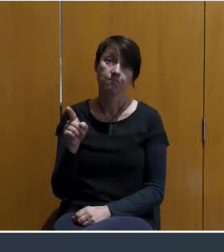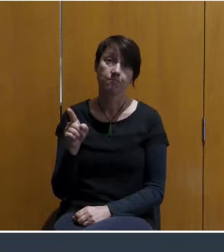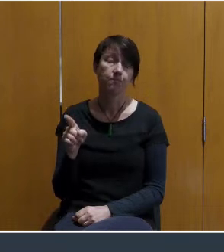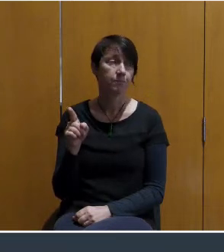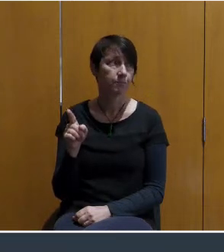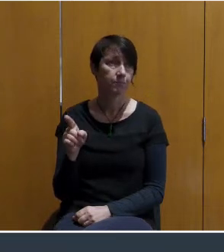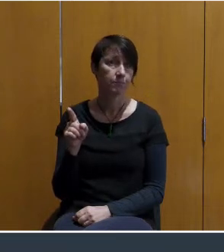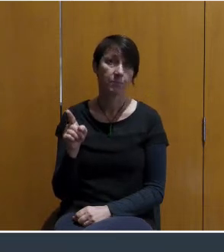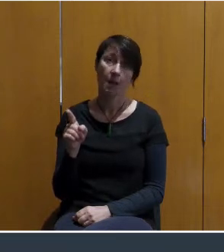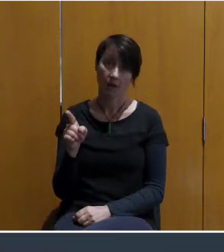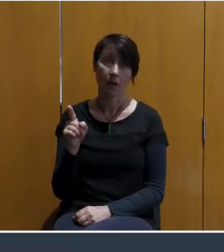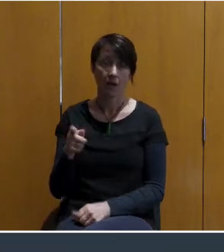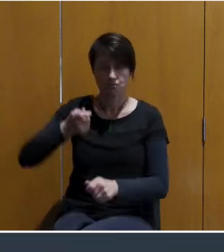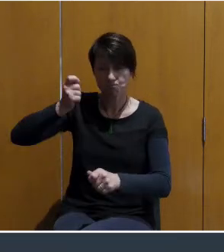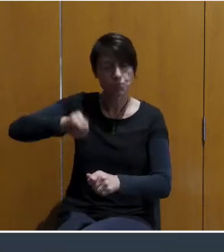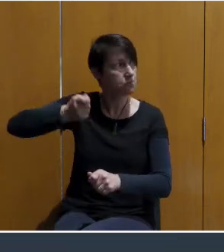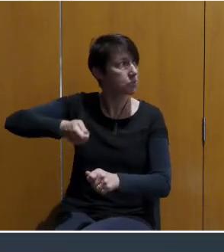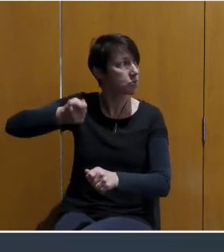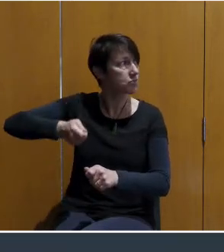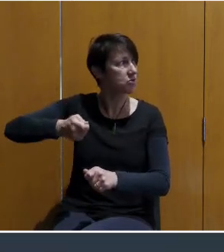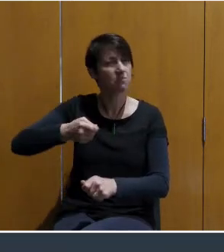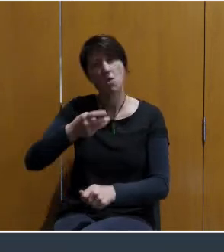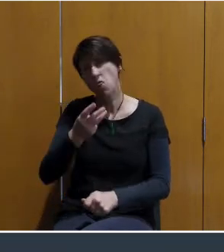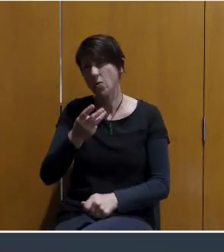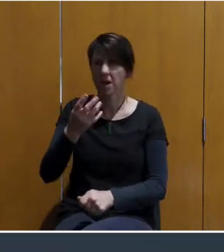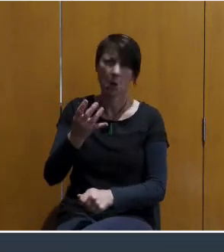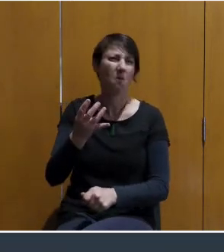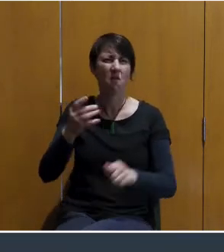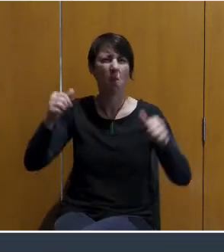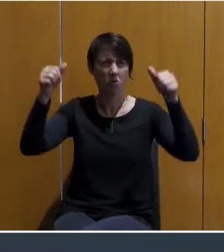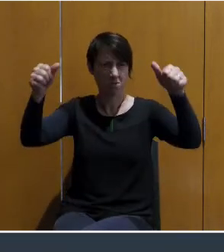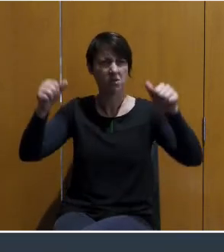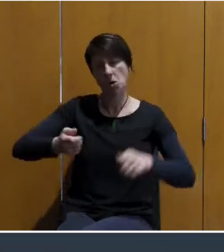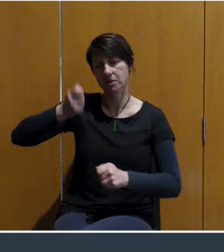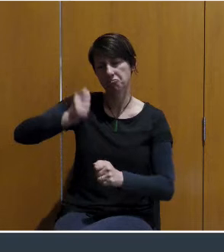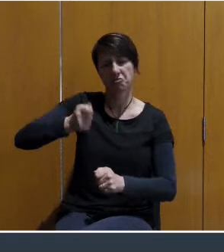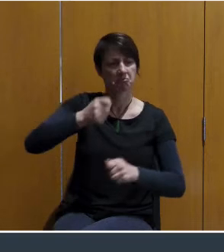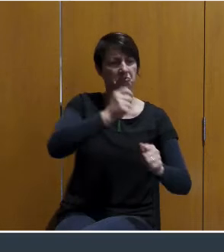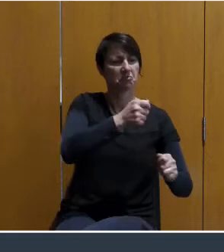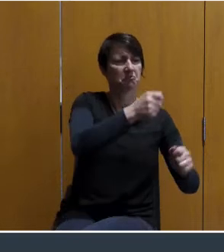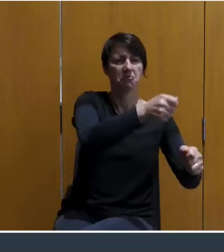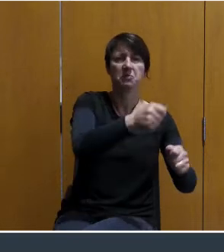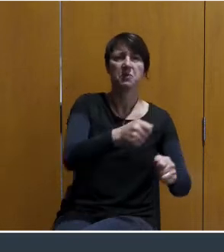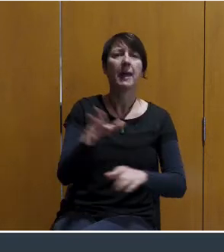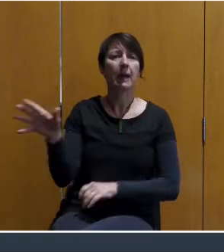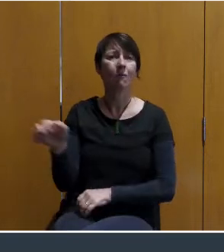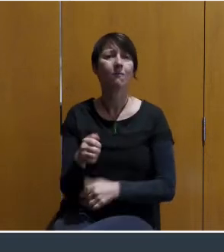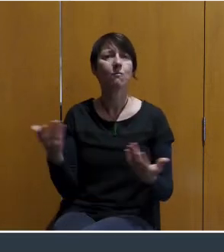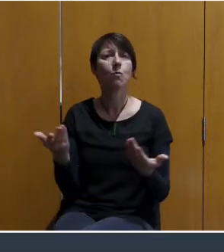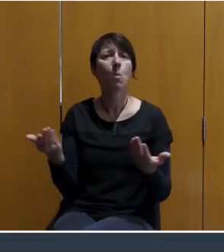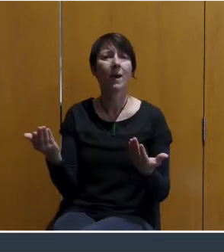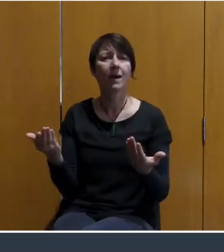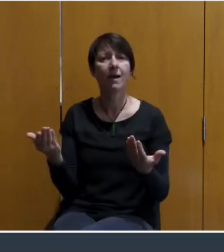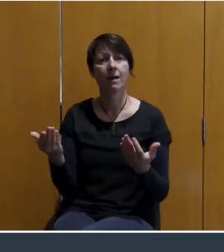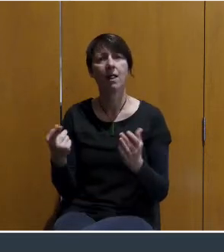of these signs up. We got them off the regional council, and Doc, you see